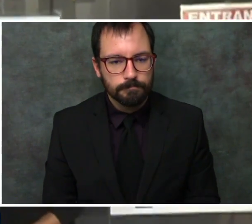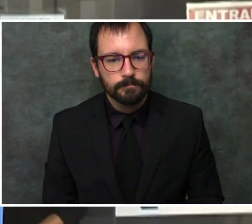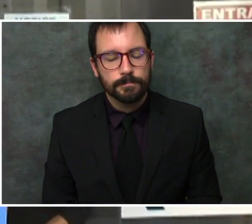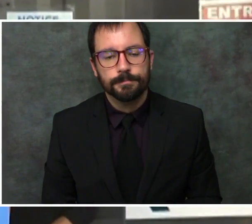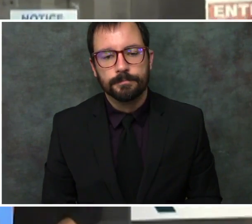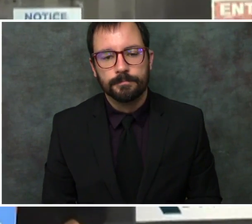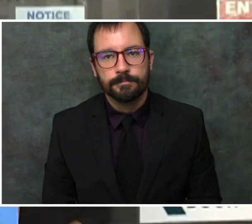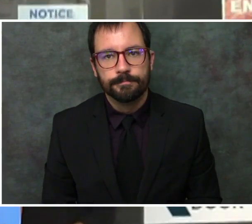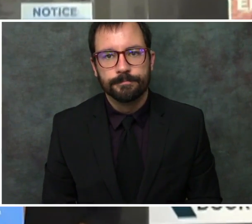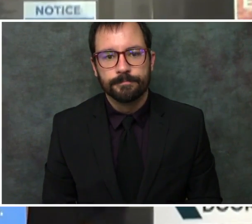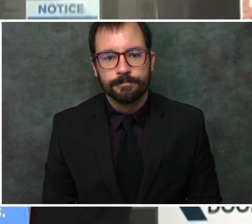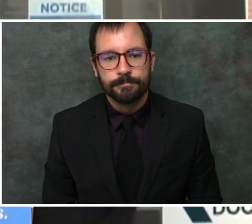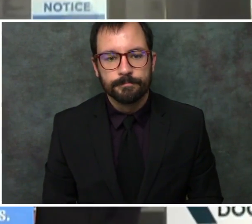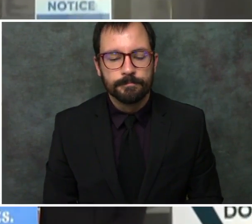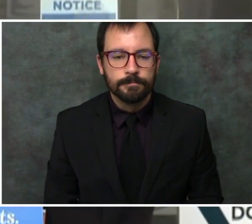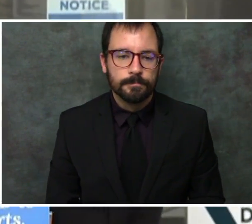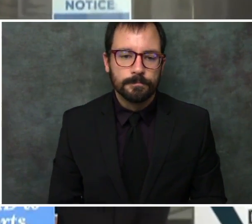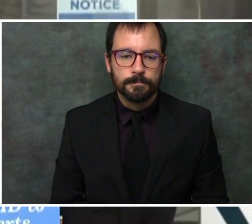Thank you, Mayor.